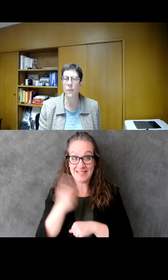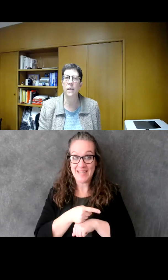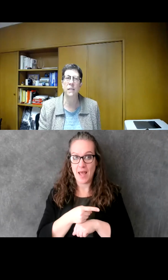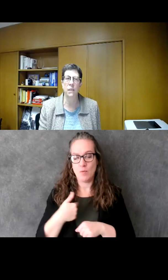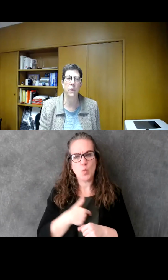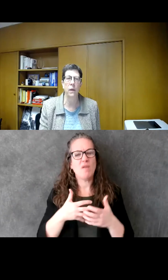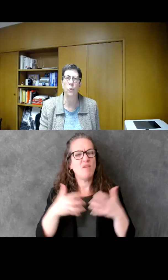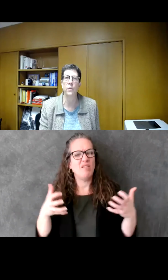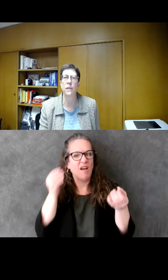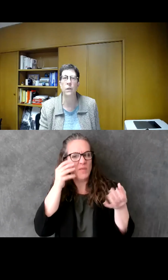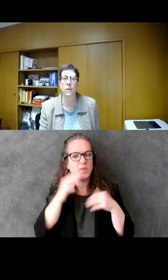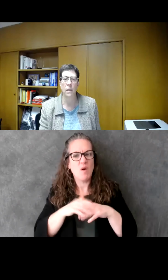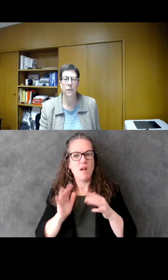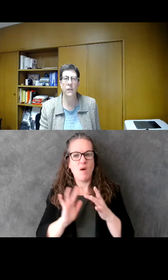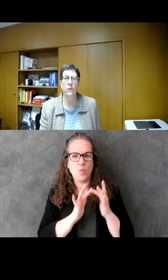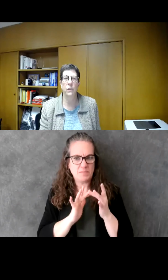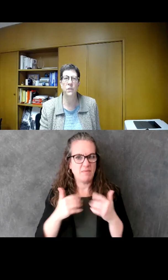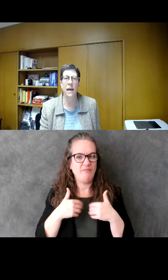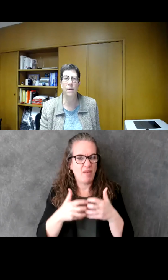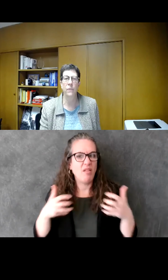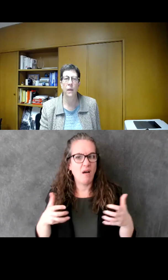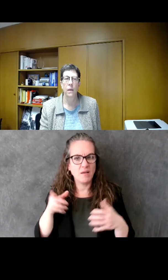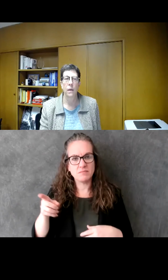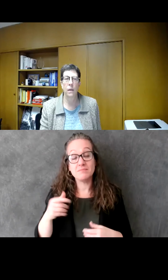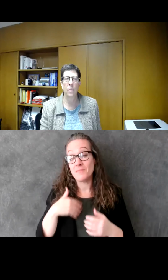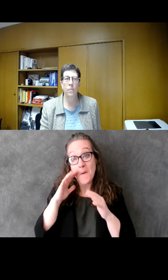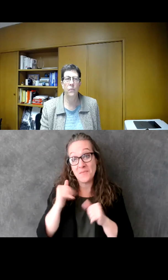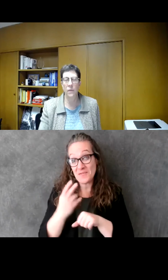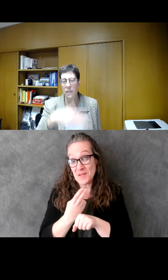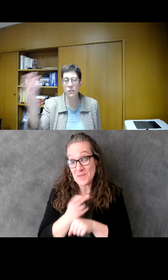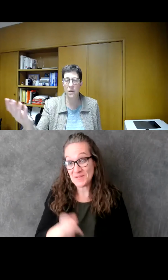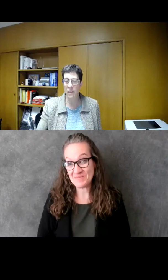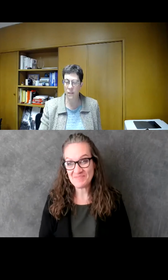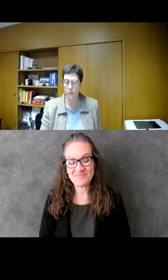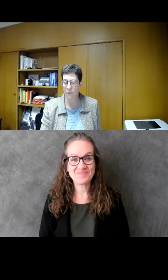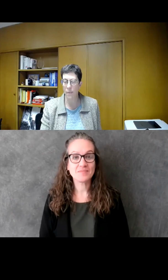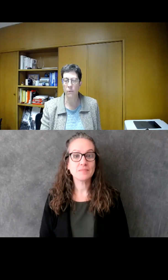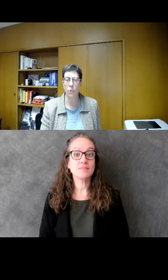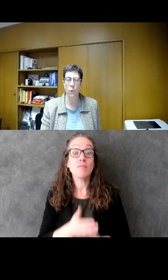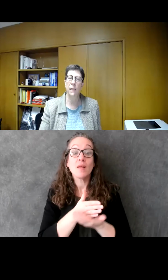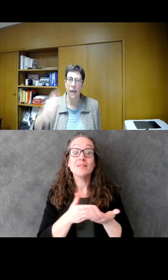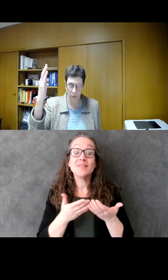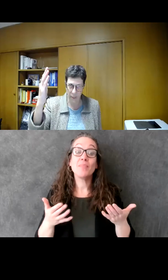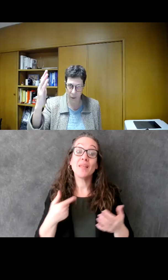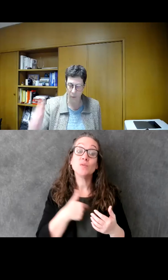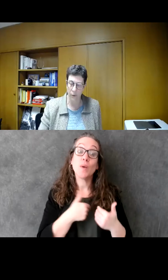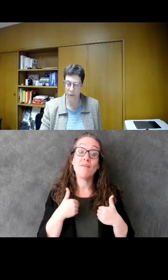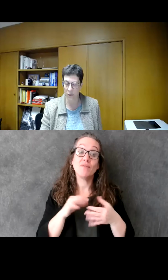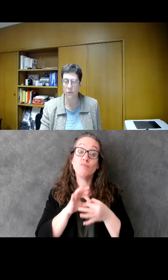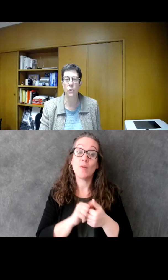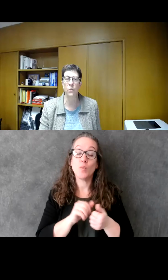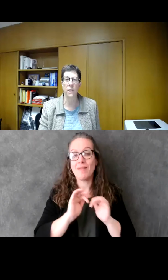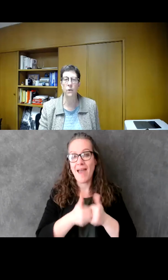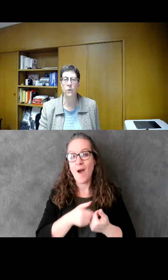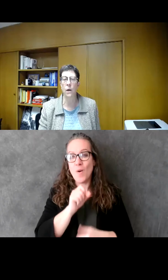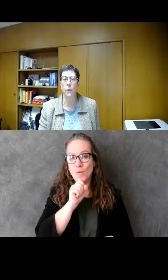our website, so we hope that you'll use that. These are some of the things we have about reporting. I don't need to go over this